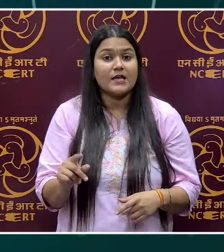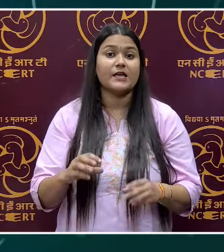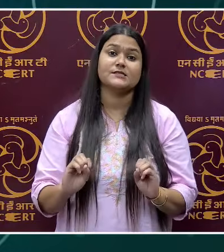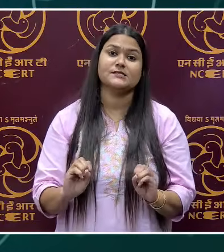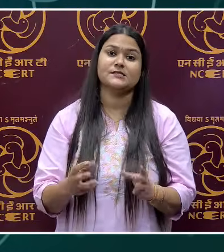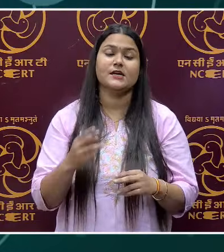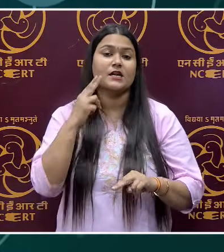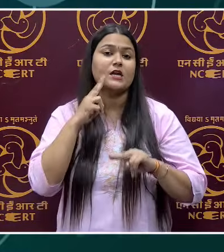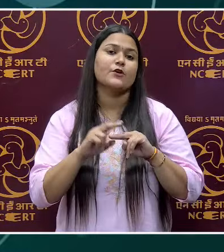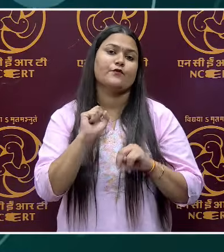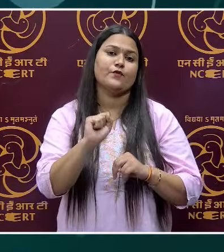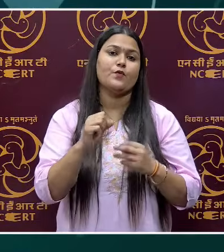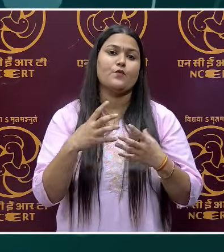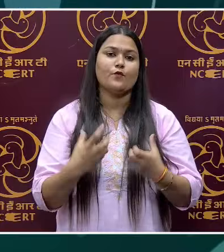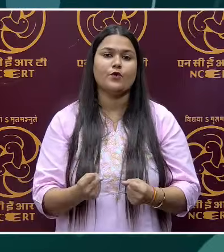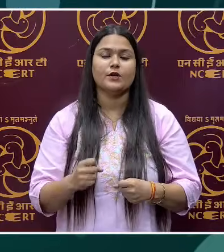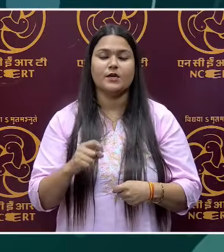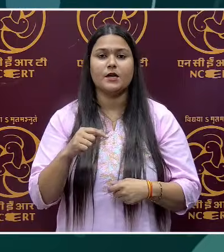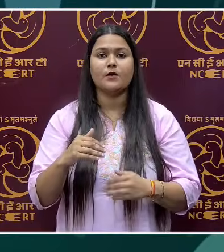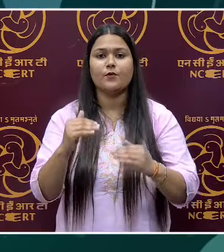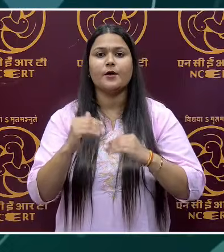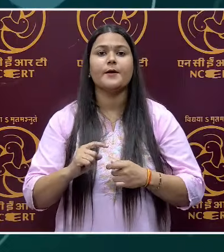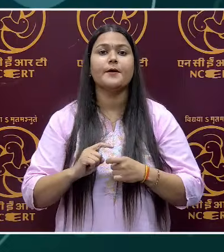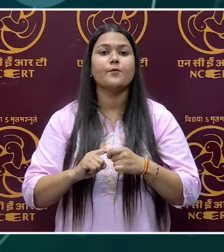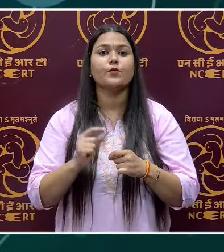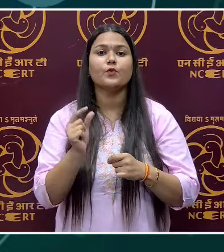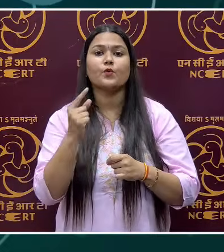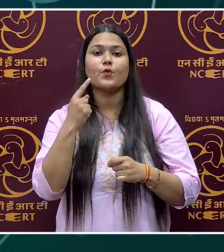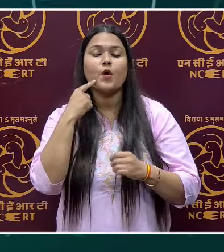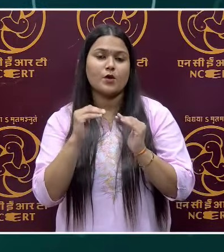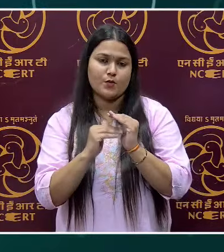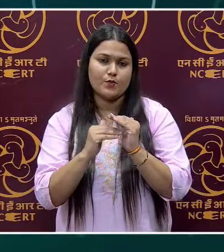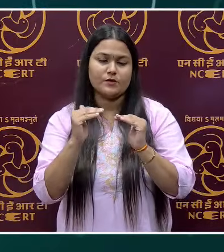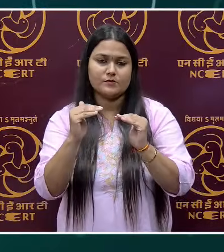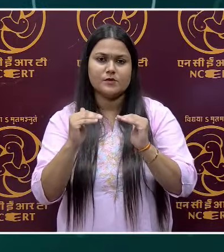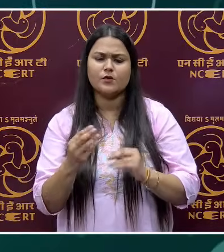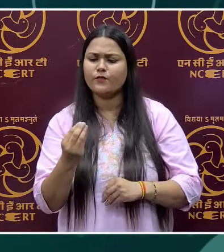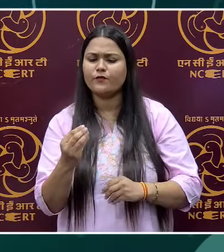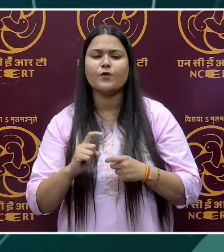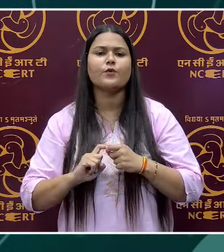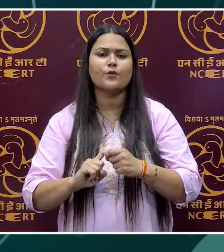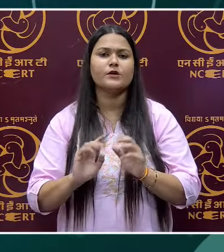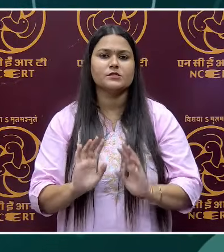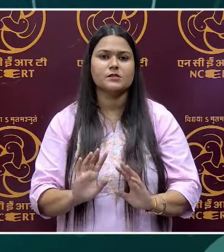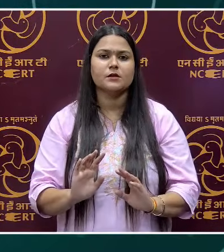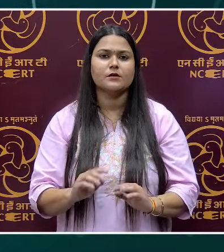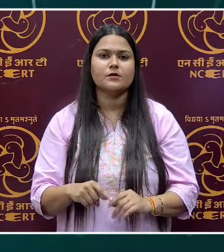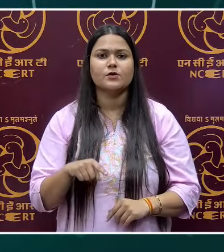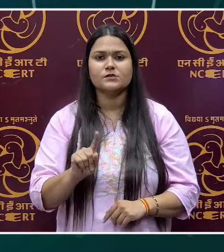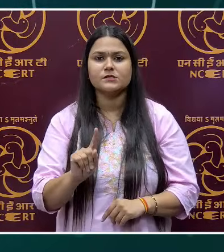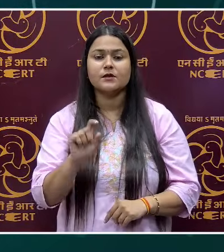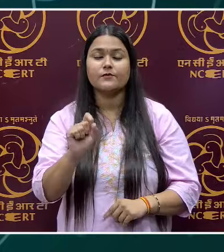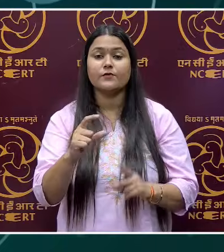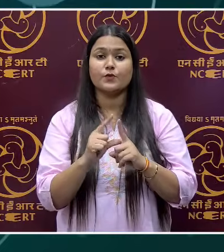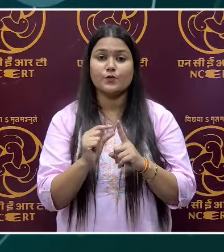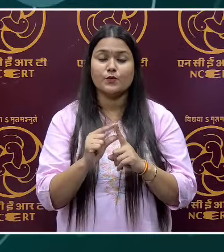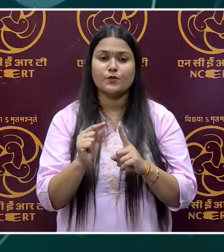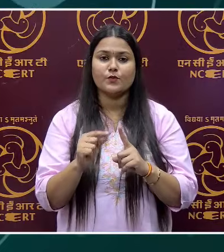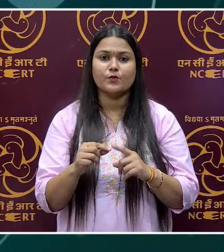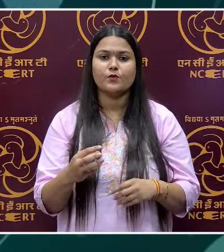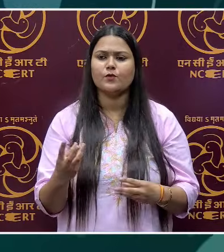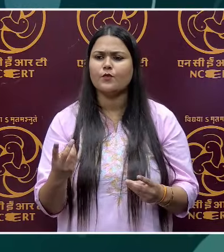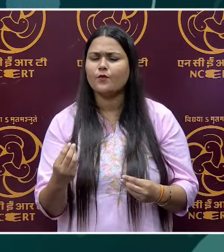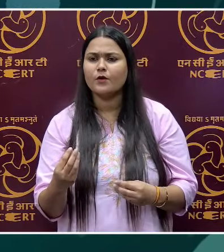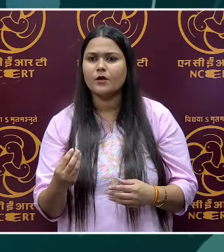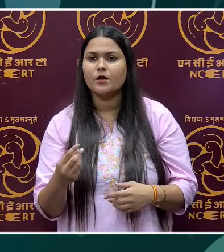we will go to the quiz part as well. There are some questions you can perform. What is the value